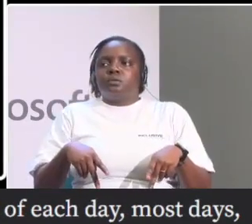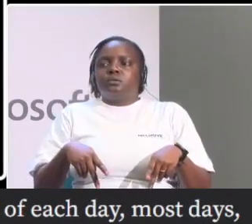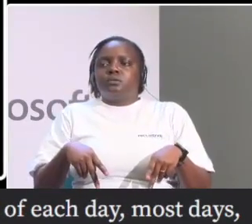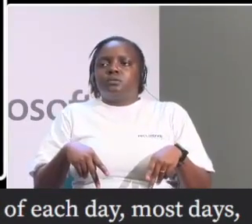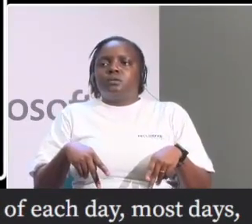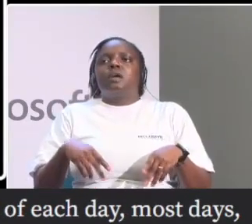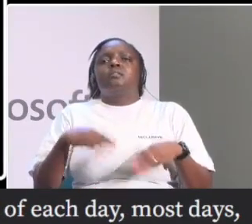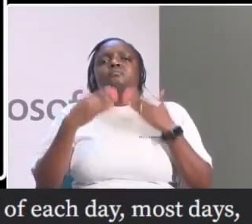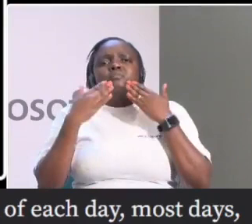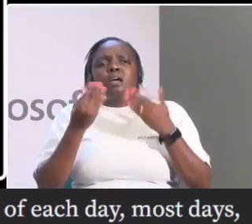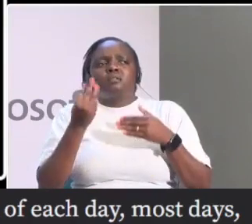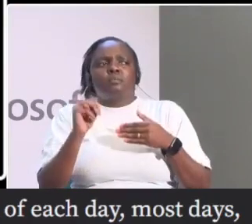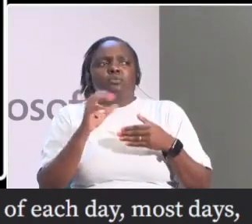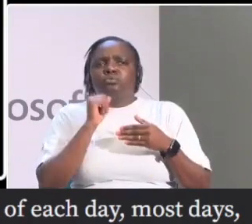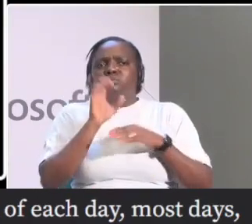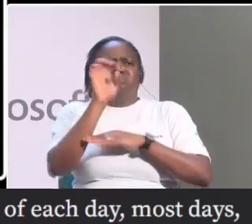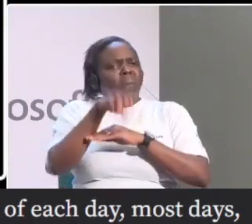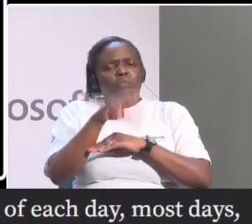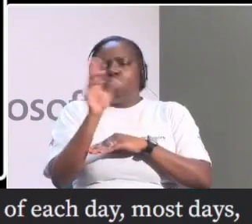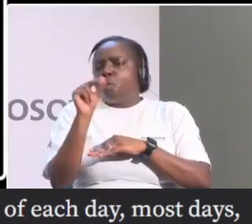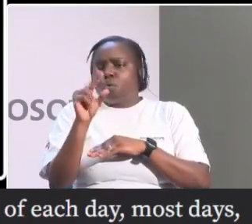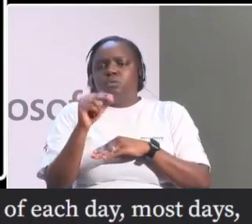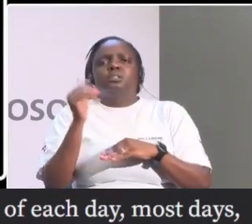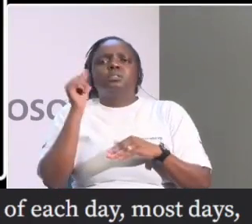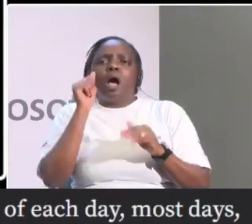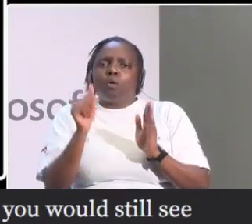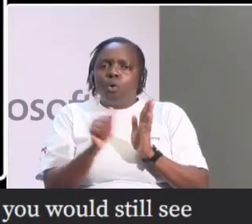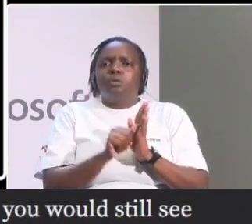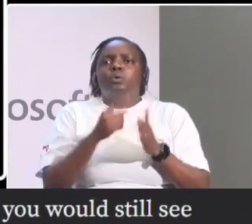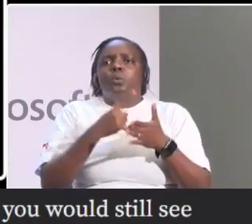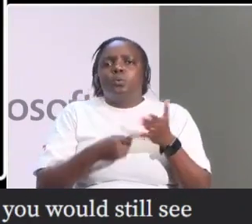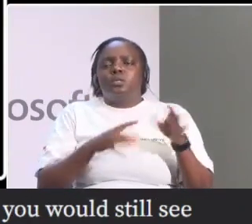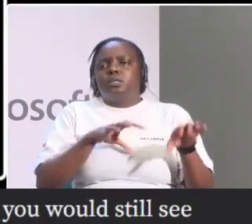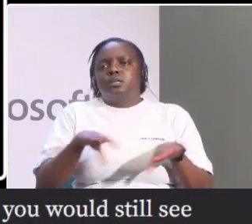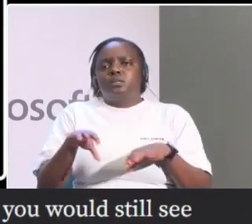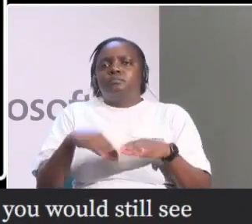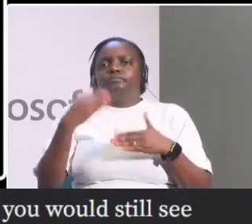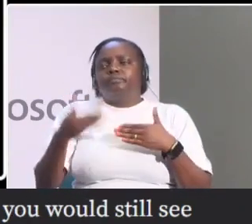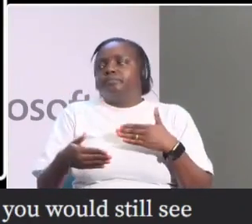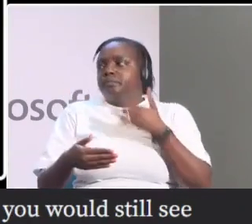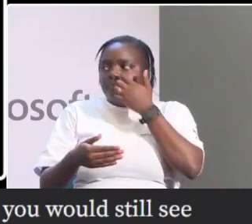them. And you don't have to bow down to them, or just acknowledge what they did. Next slide.